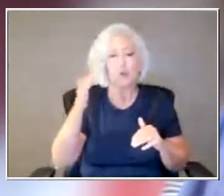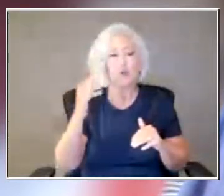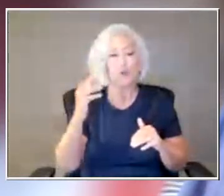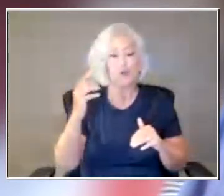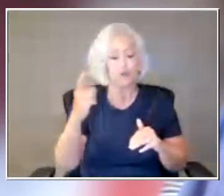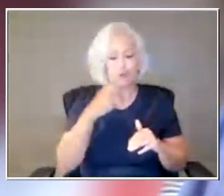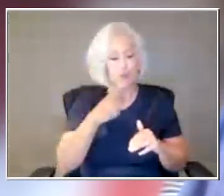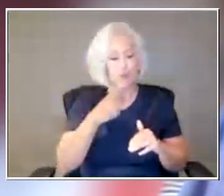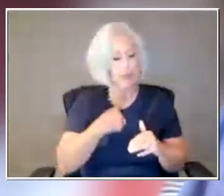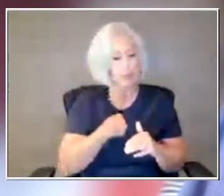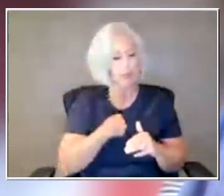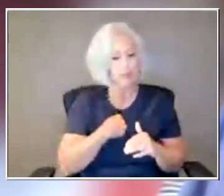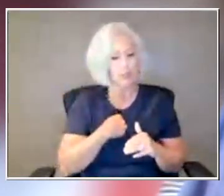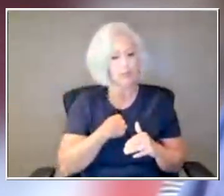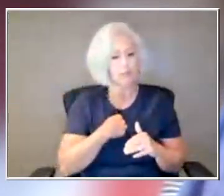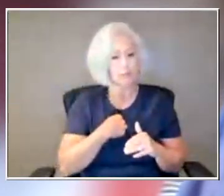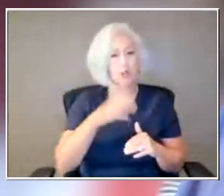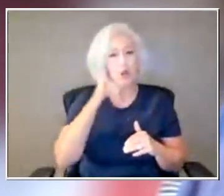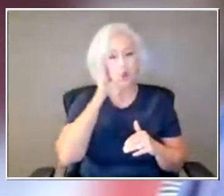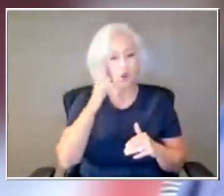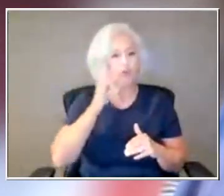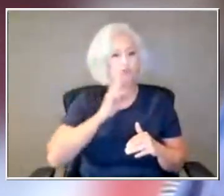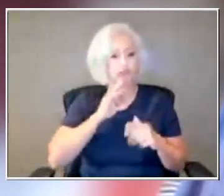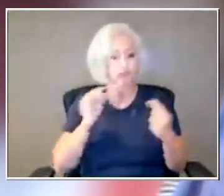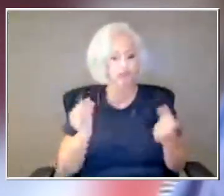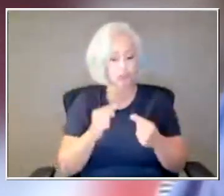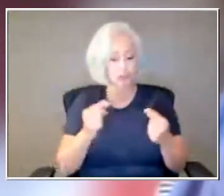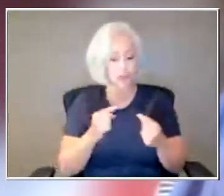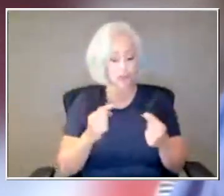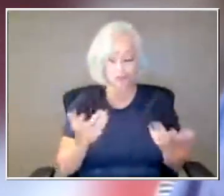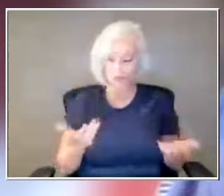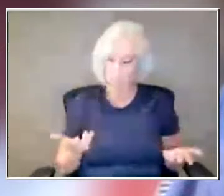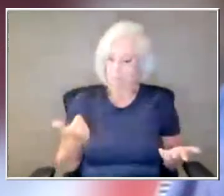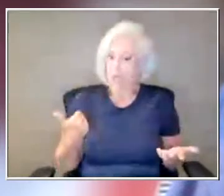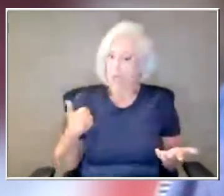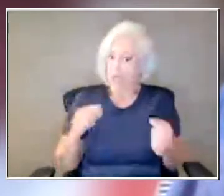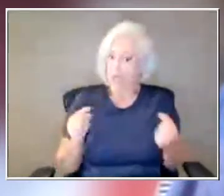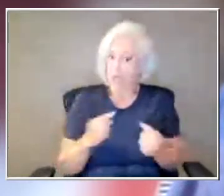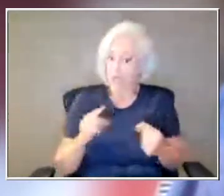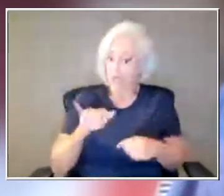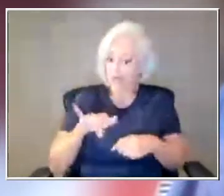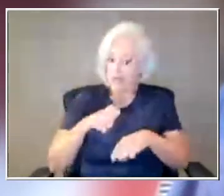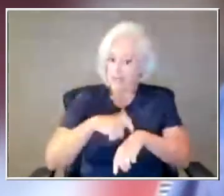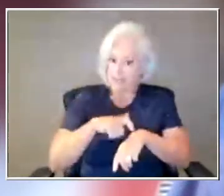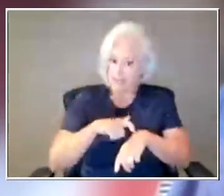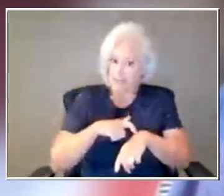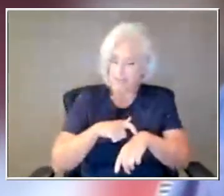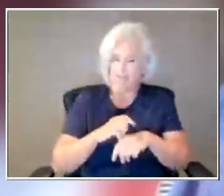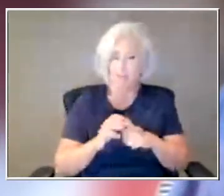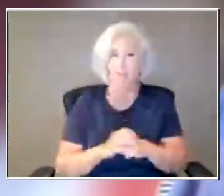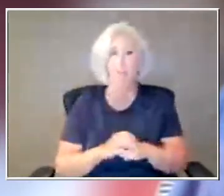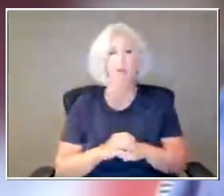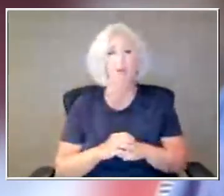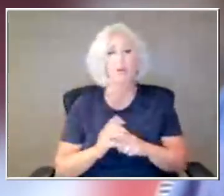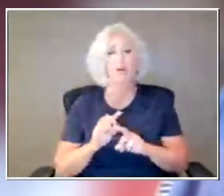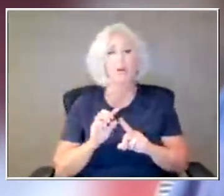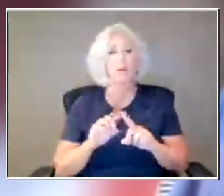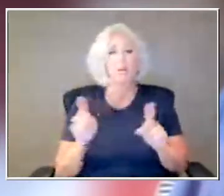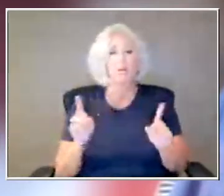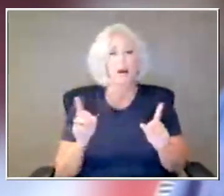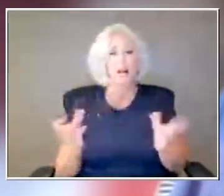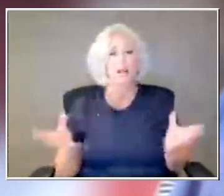would probably be some pain, and I was already experiencing pain. But it was just more